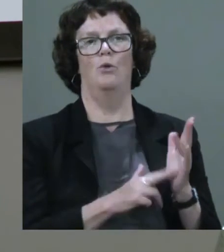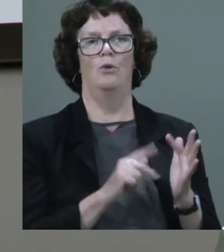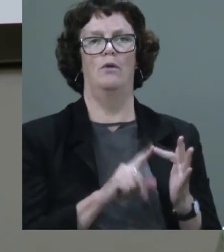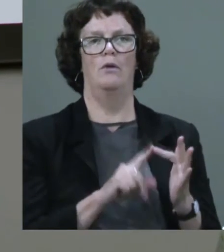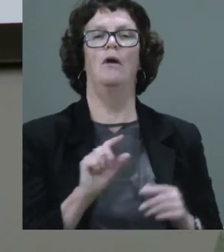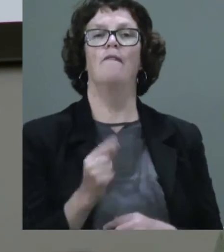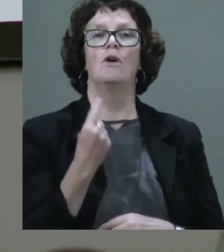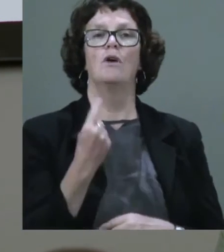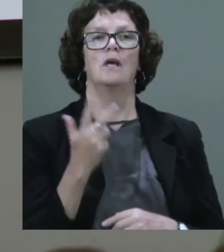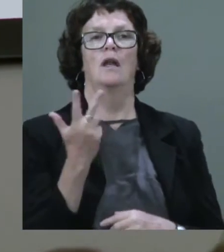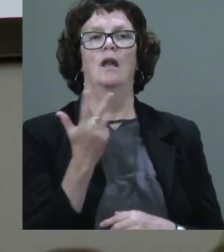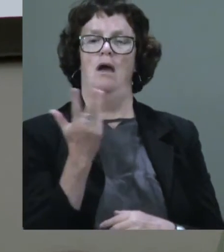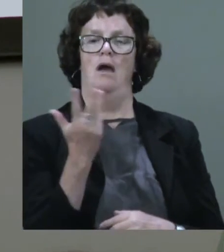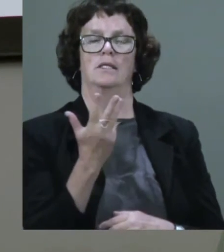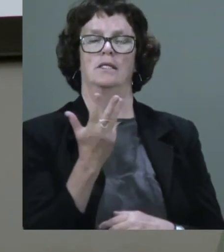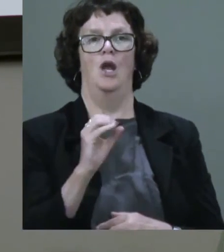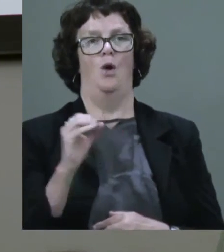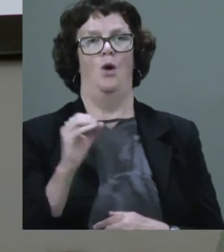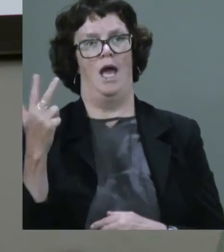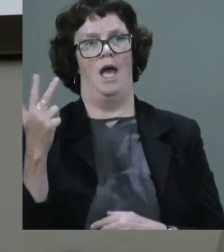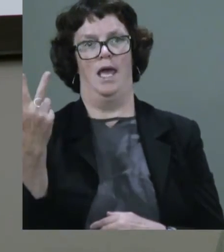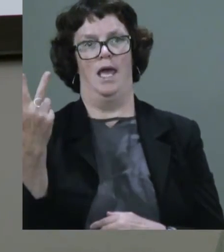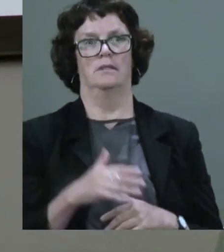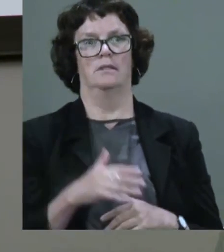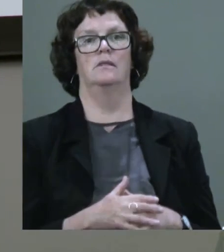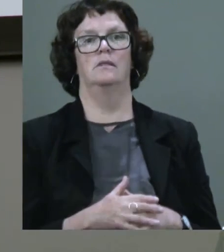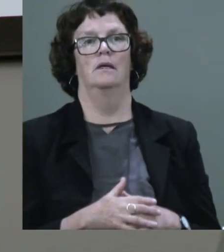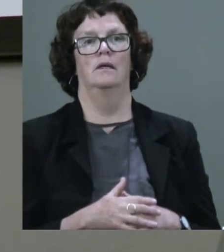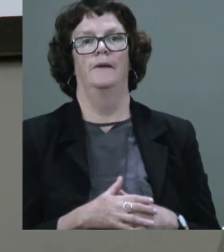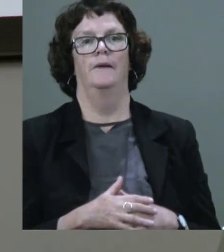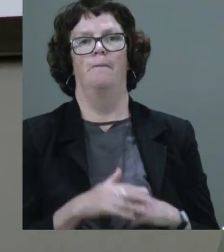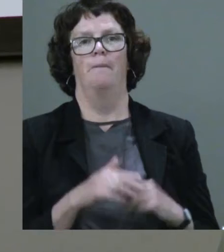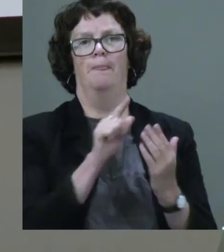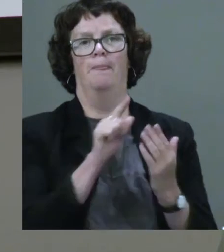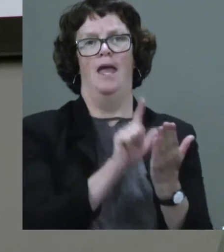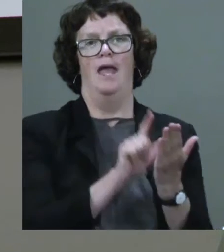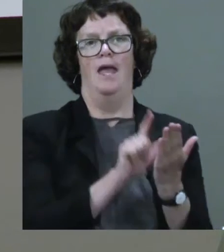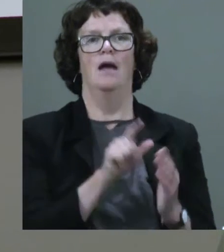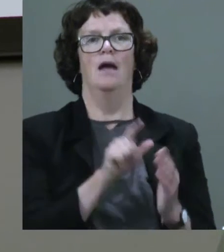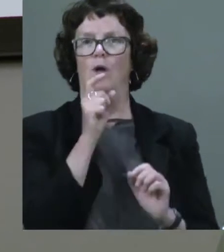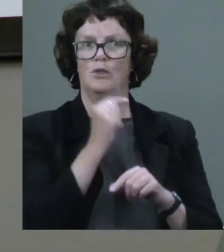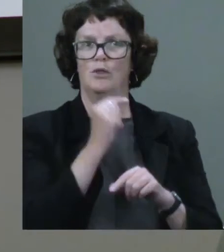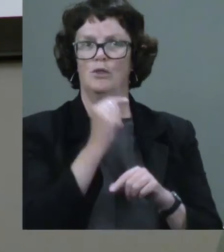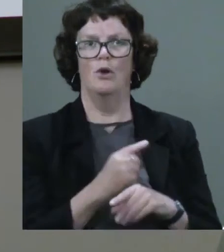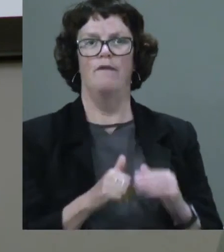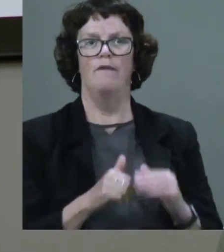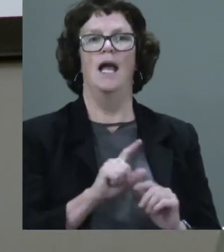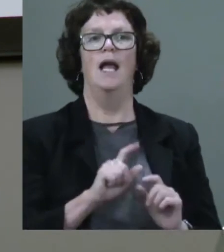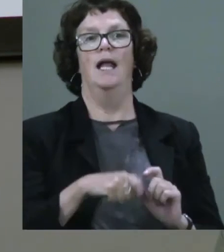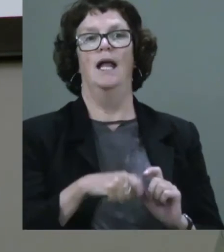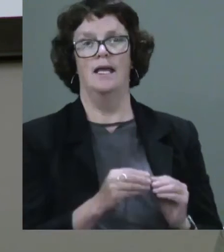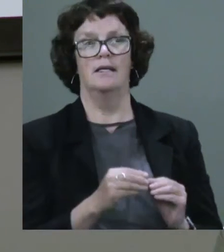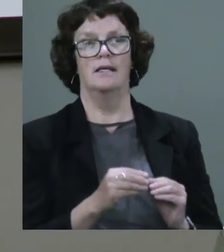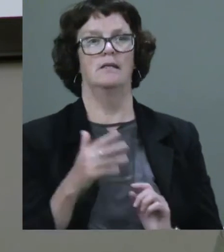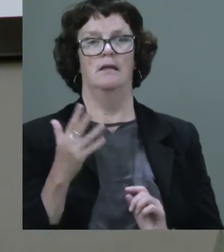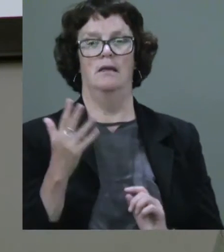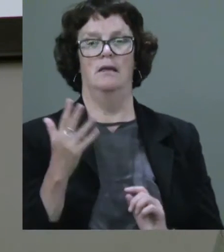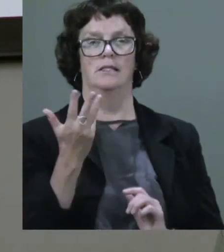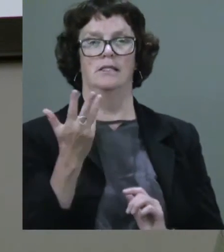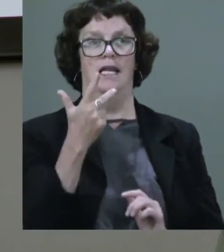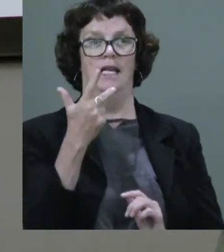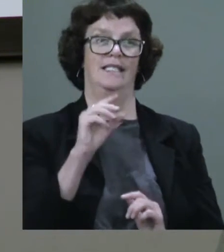the Lunacy Act, but we're not going to talk about that too much. From then on, we went to the 1970s,